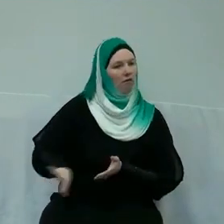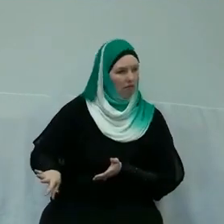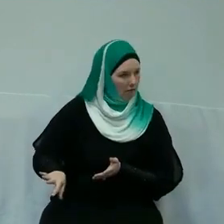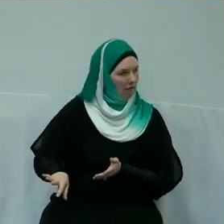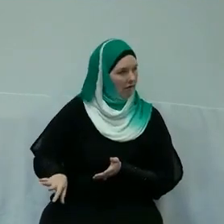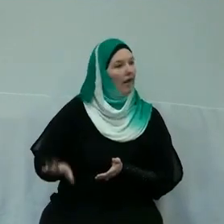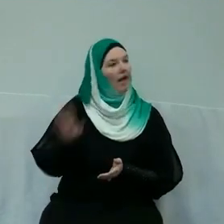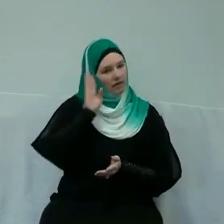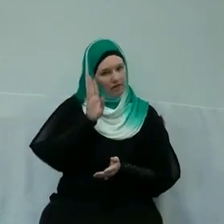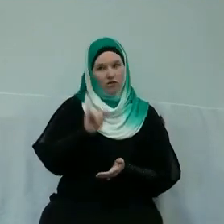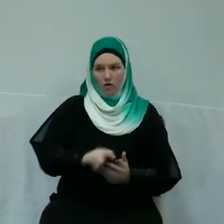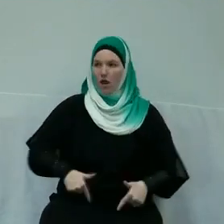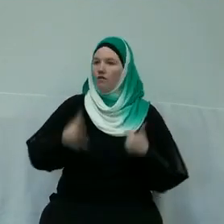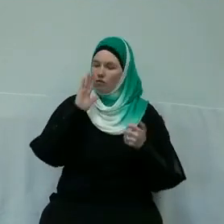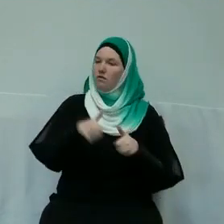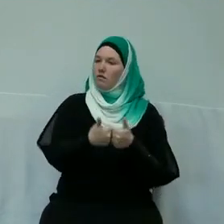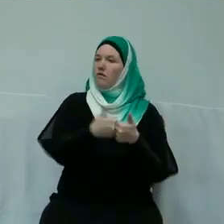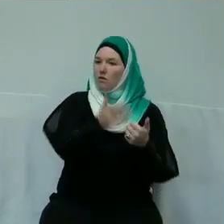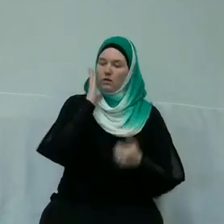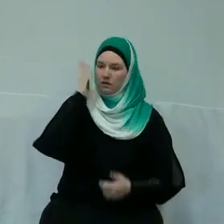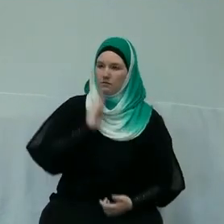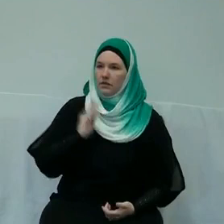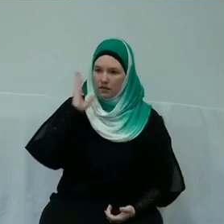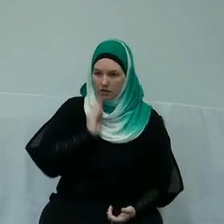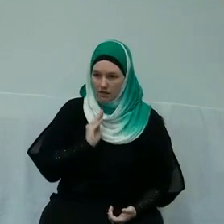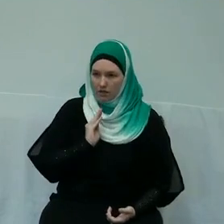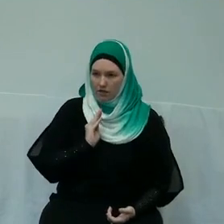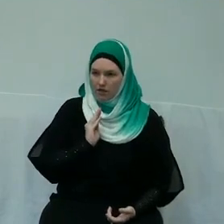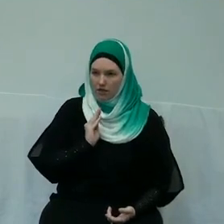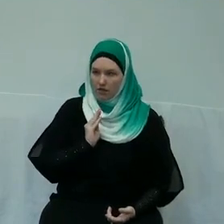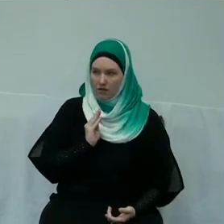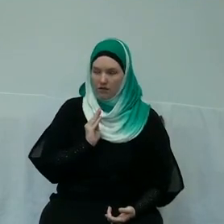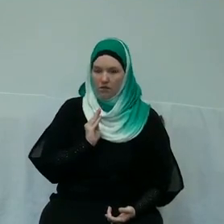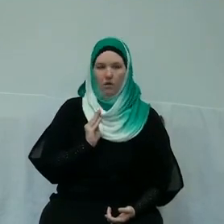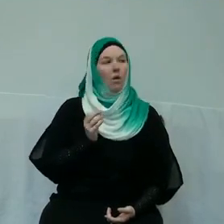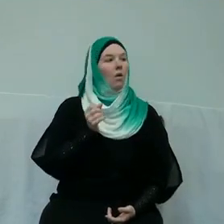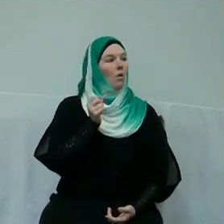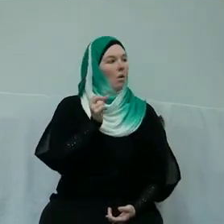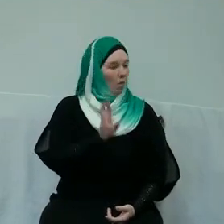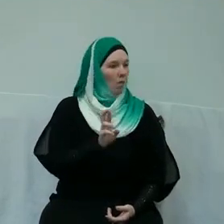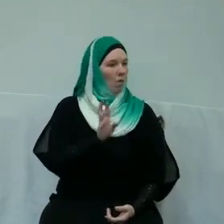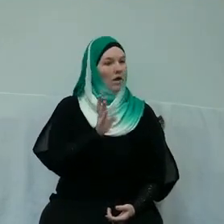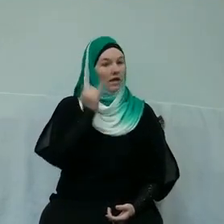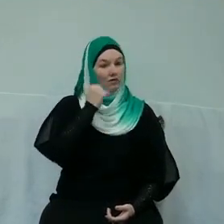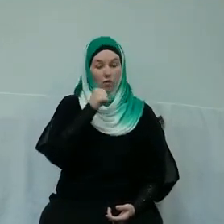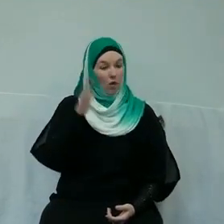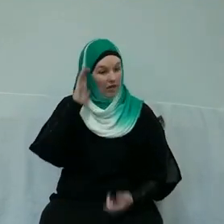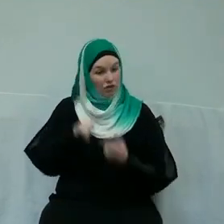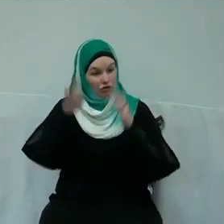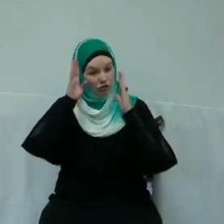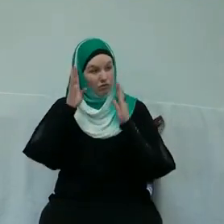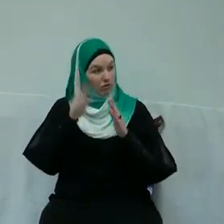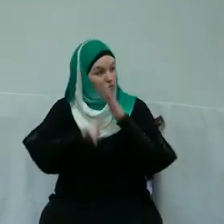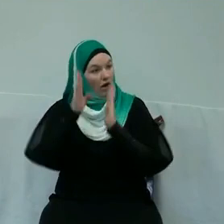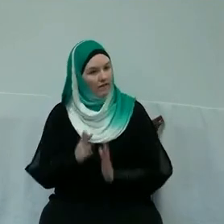and difficulties, or else they will be afflicted with severe torment. So listening